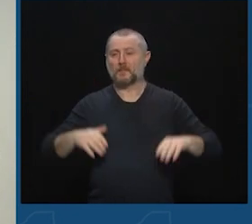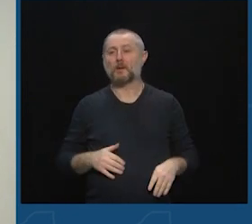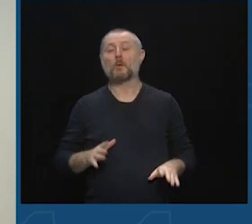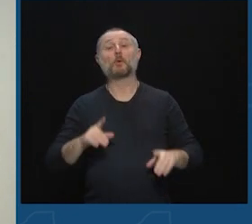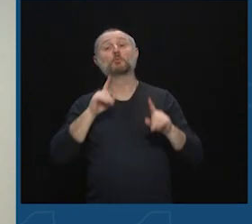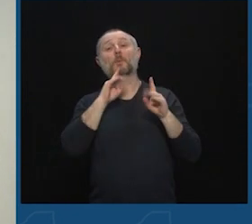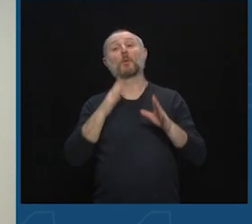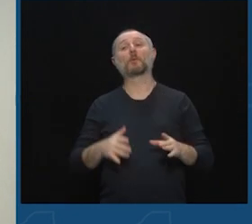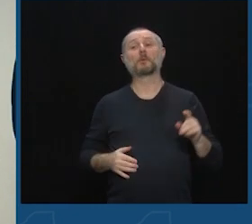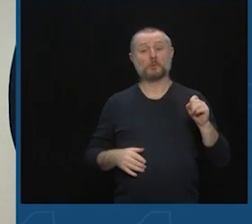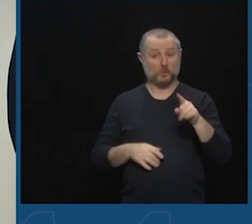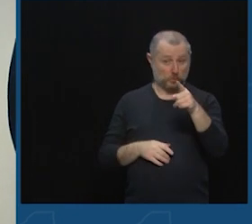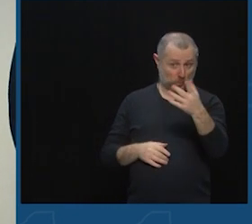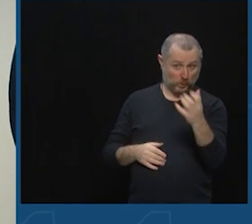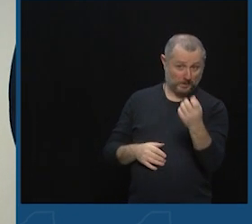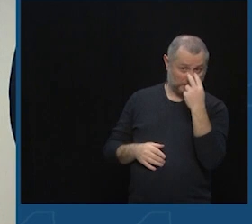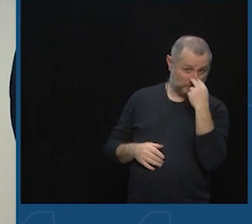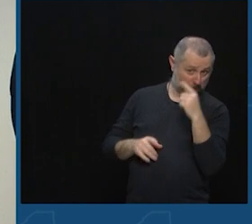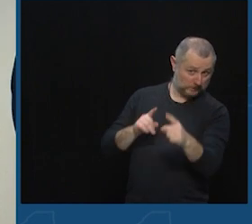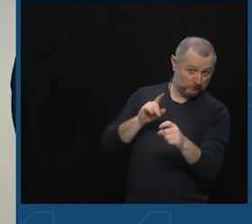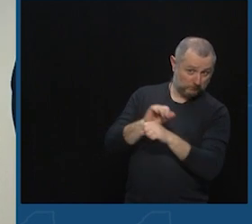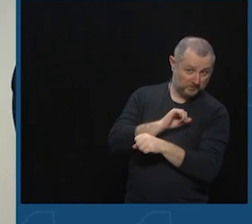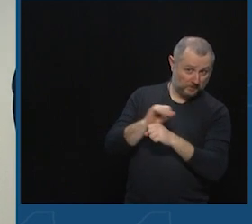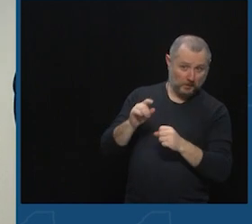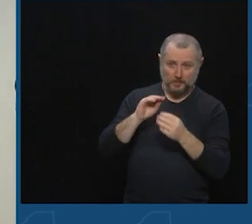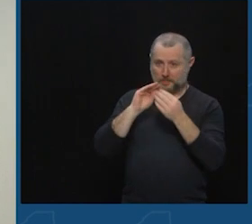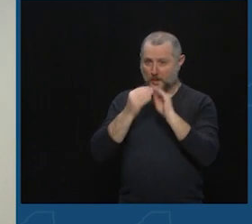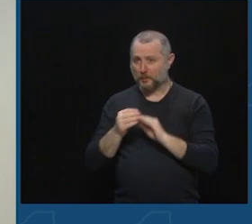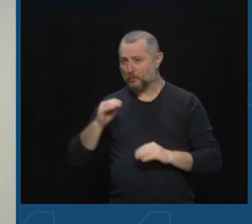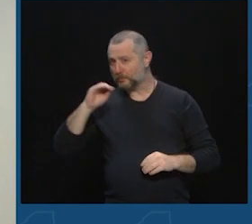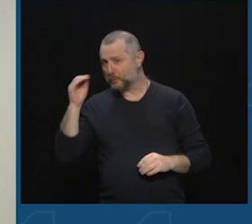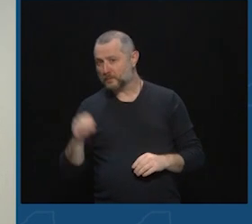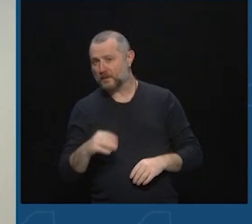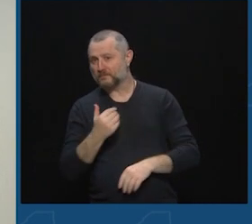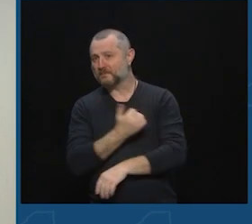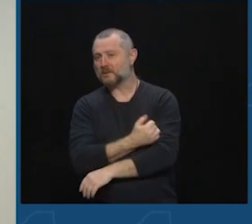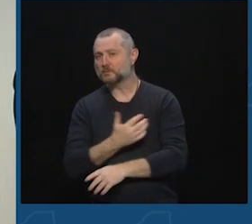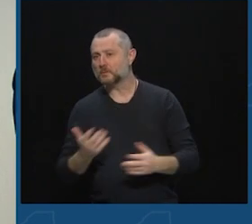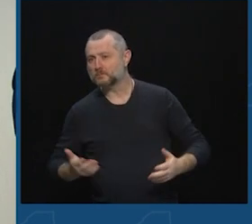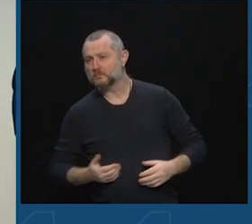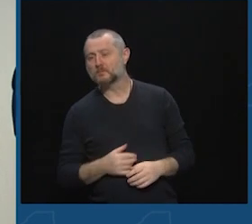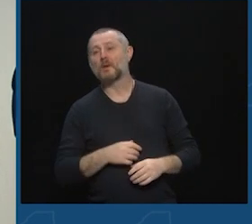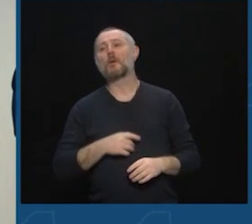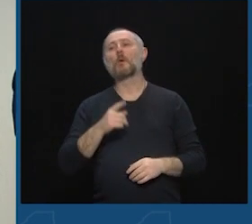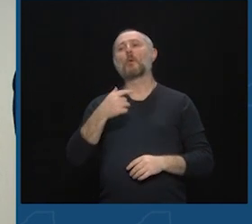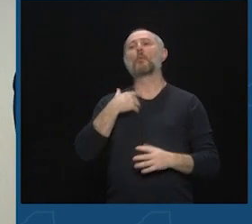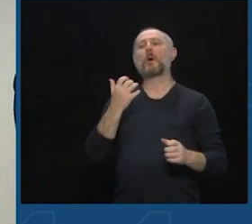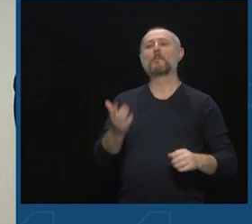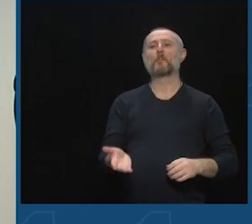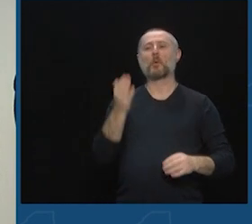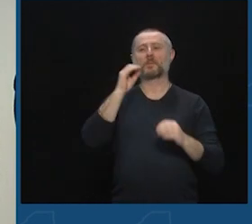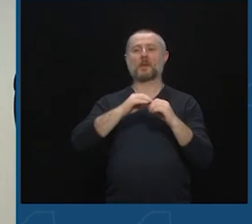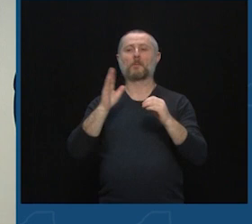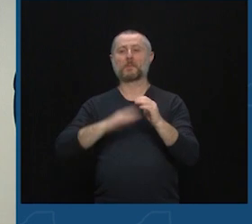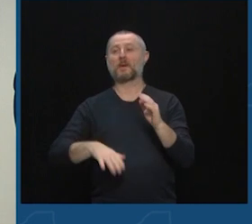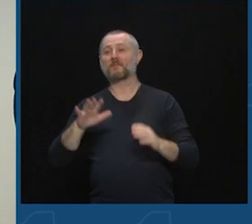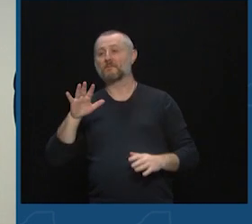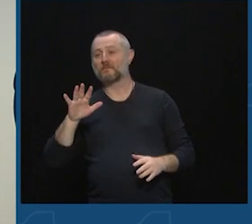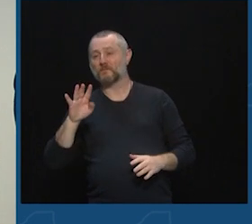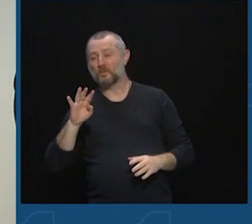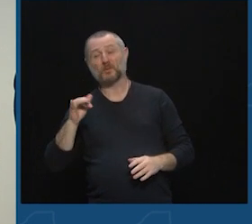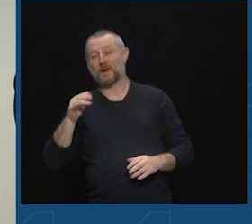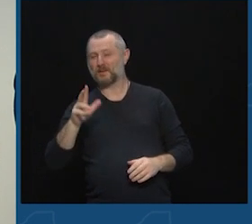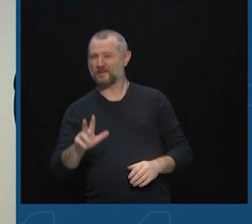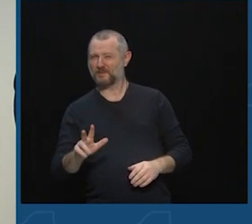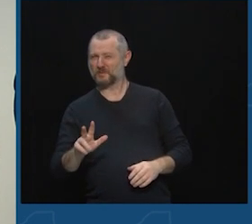want to see in the schools before you rescind the mandate? I'd like to see it higher than 34%, which is what we're looking at now for the 5